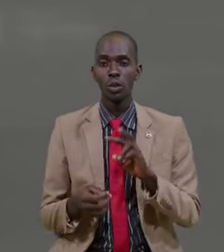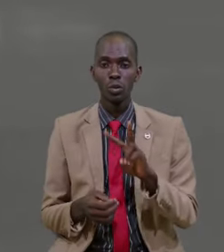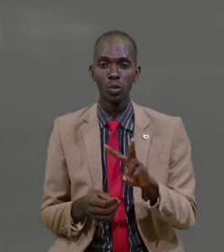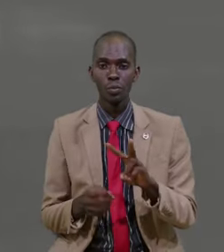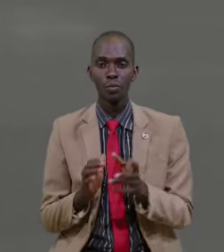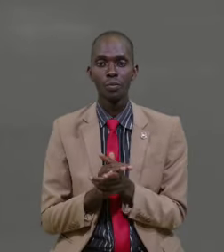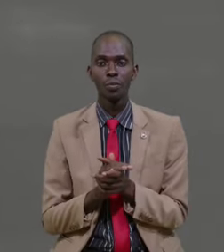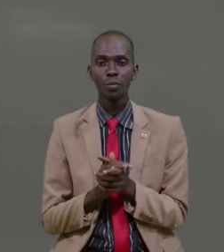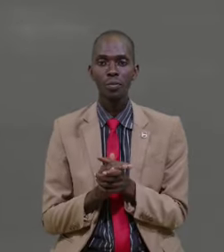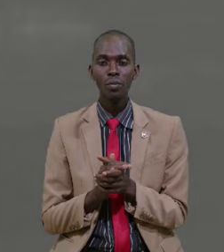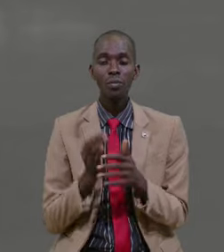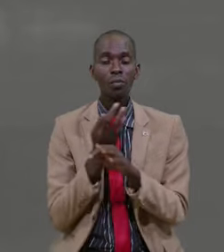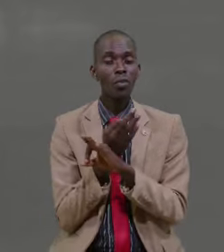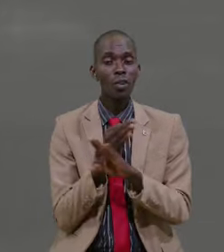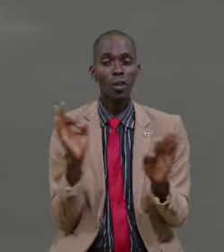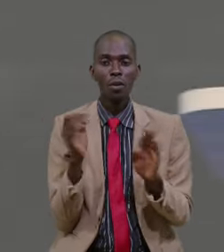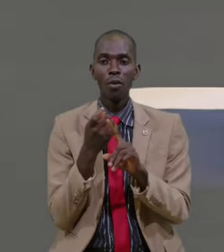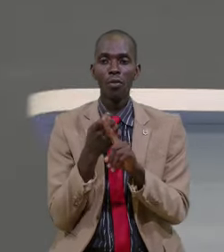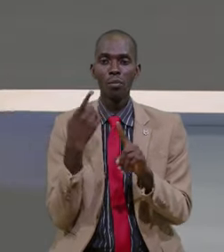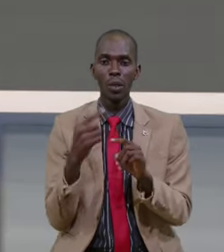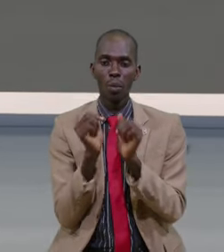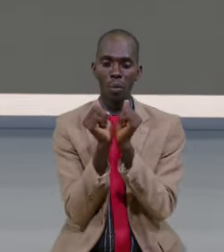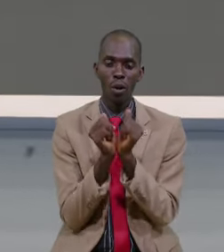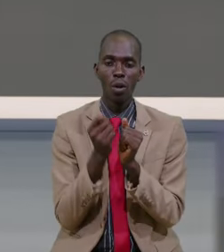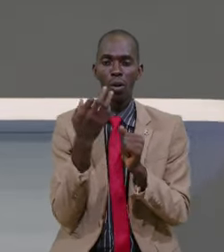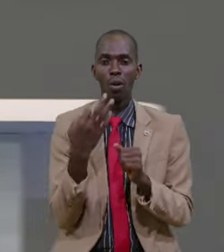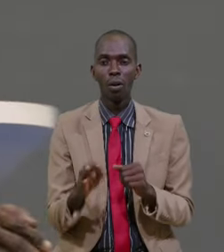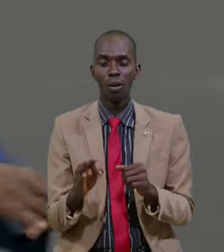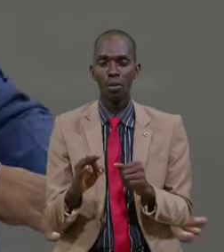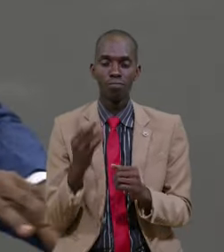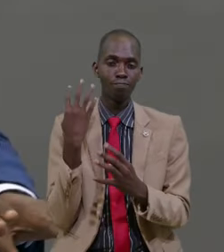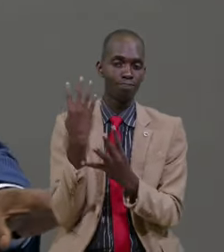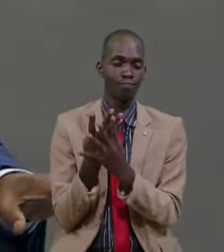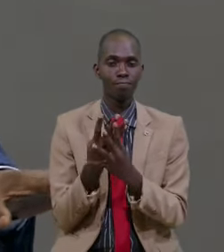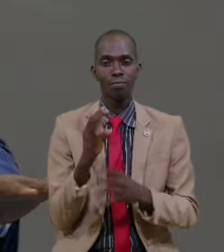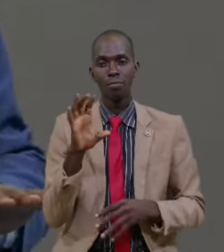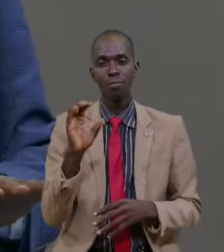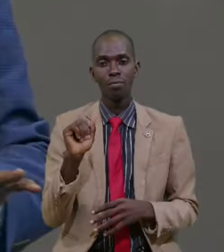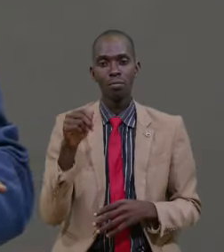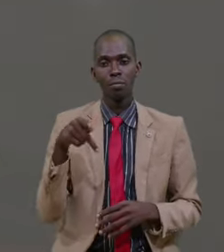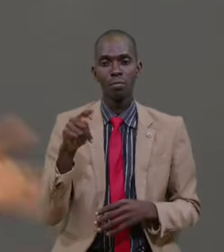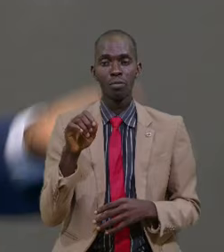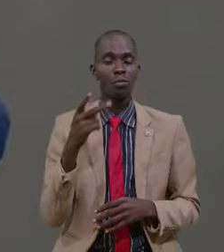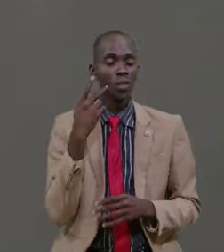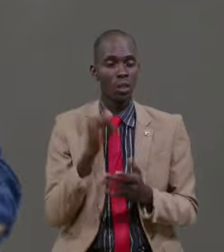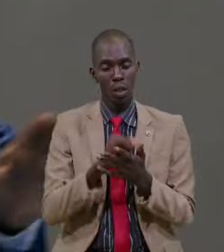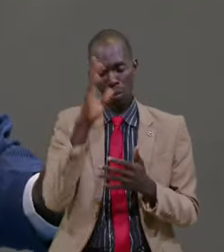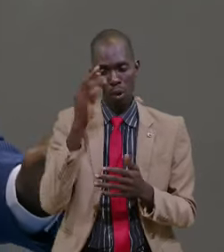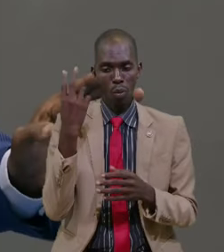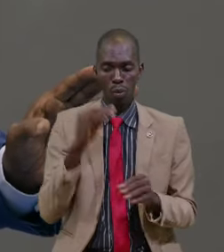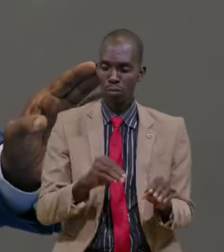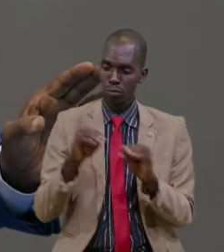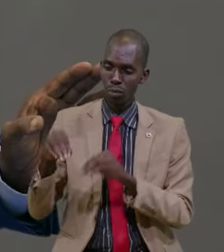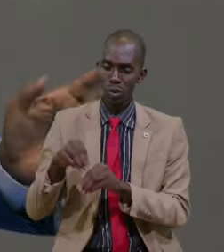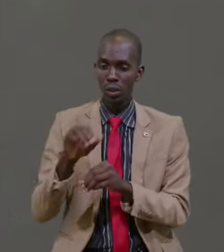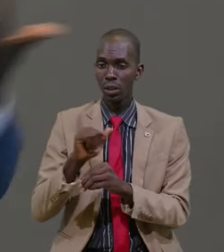bondage is a freedom from the bondage of captivity. They put him inside the grave and they put his